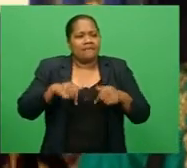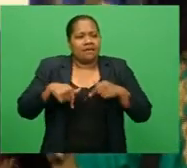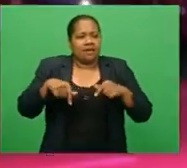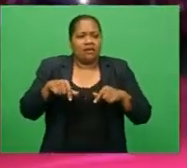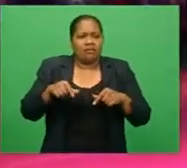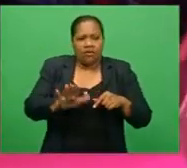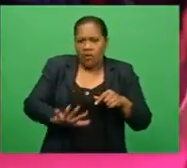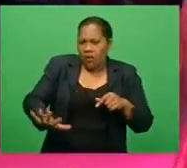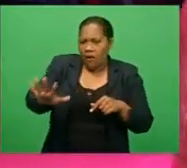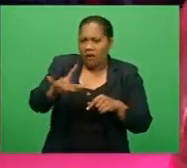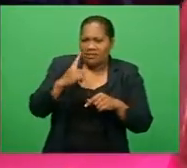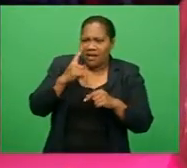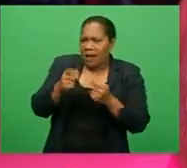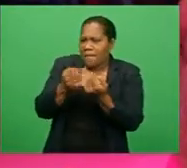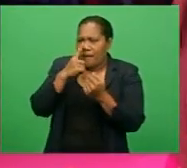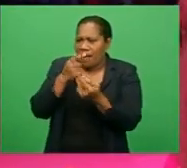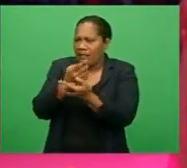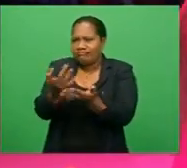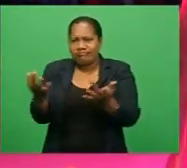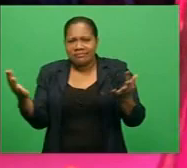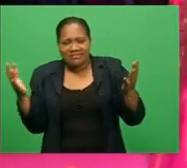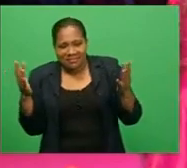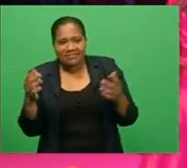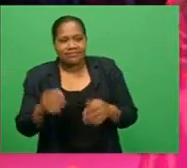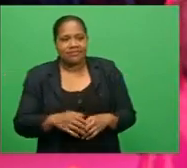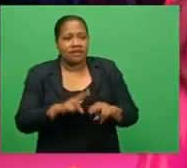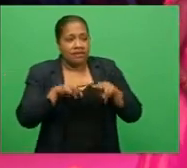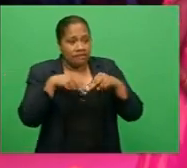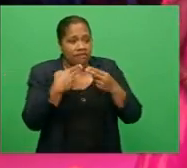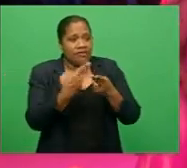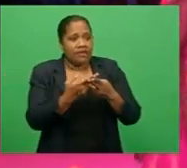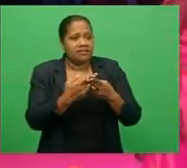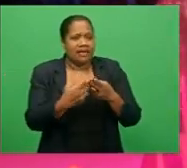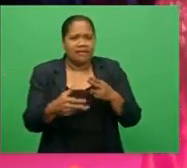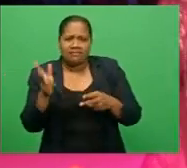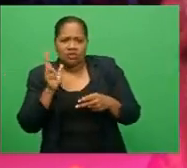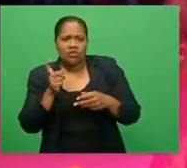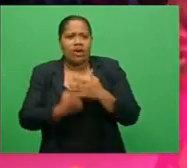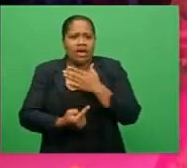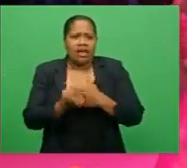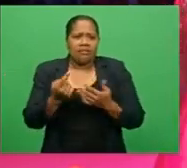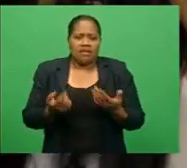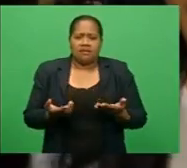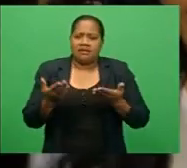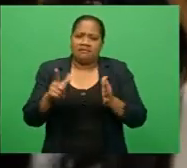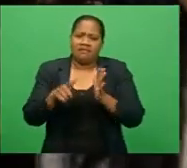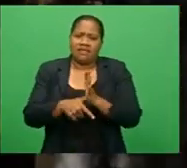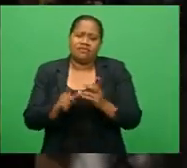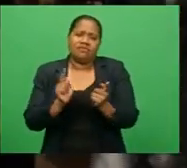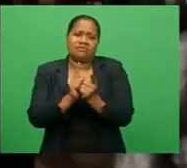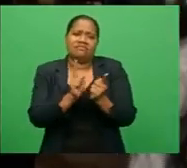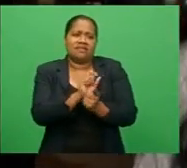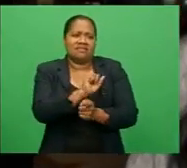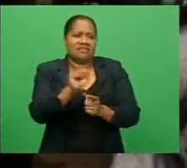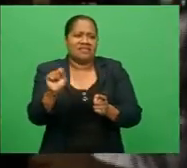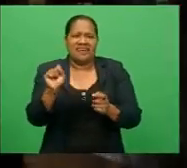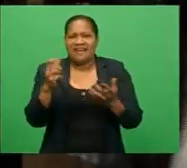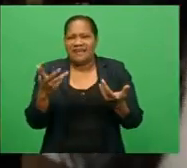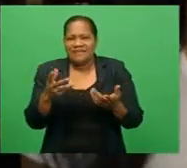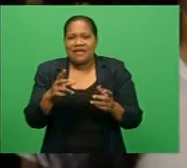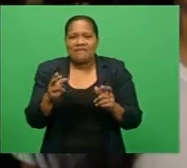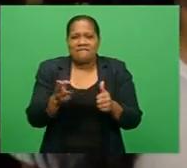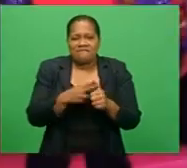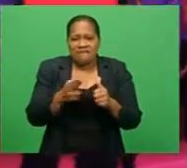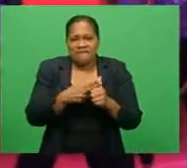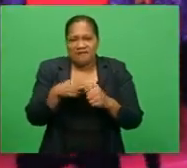everyone here. Fans and listeners were given the chance to meet their favorite radio personalities. Really like today's event since there was